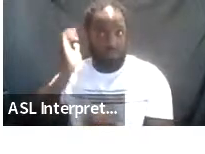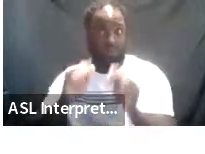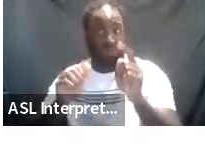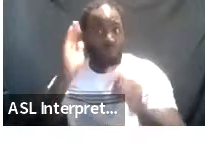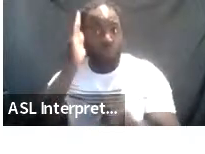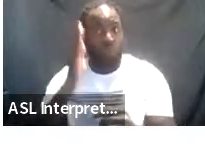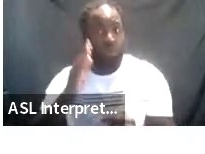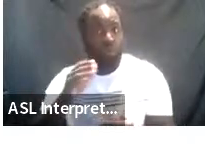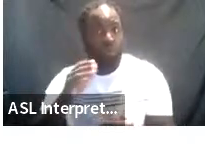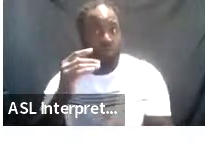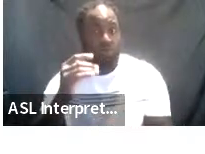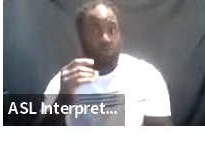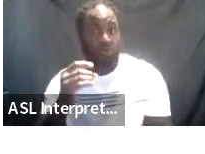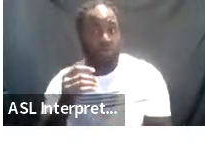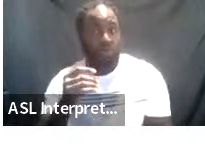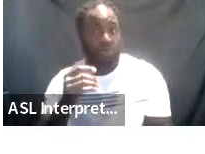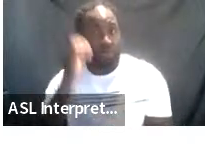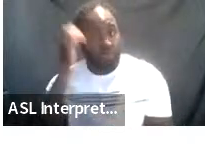the